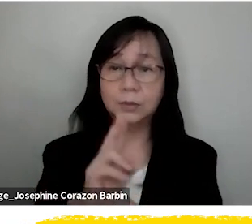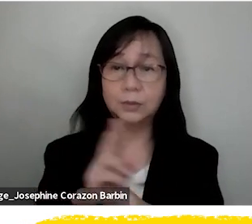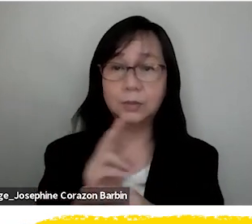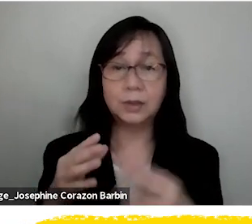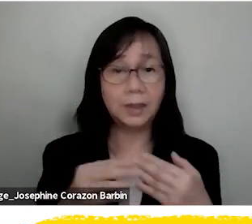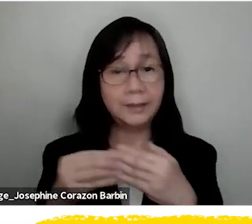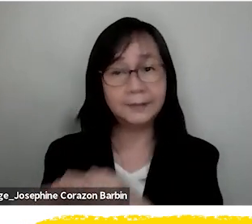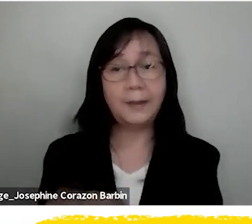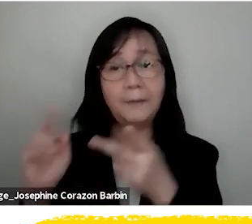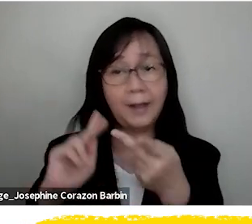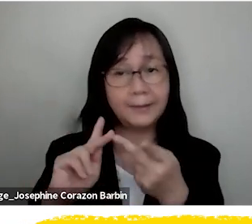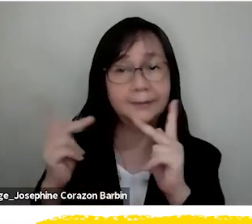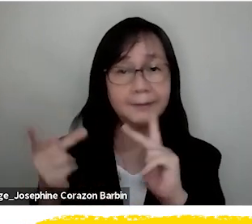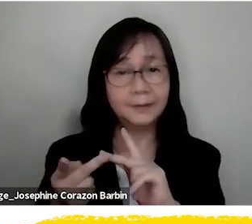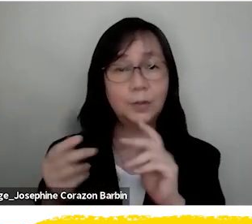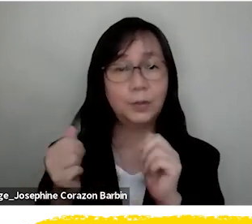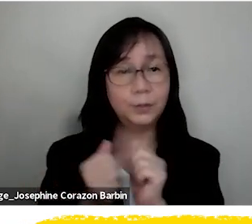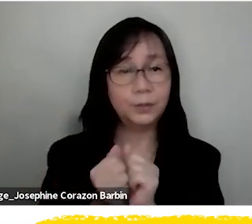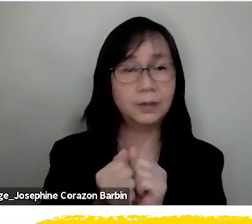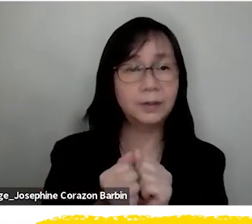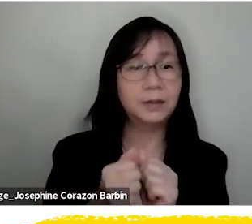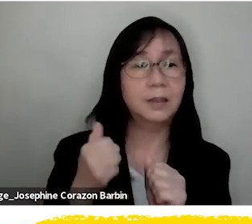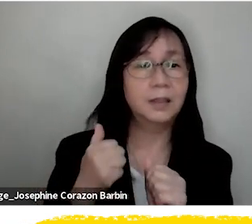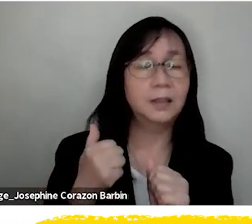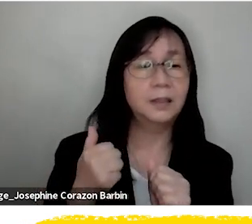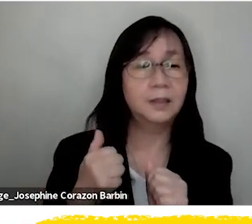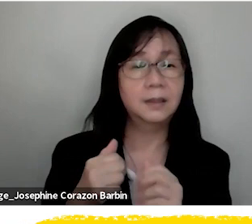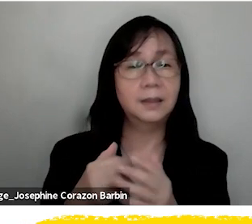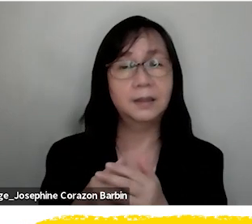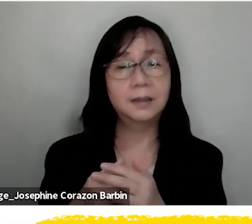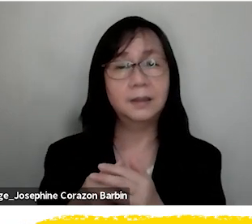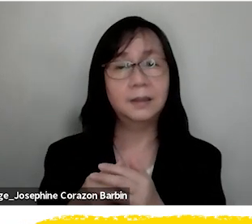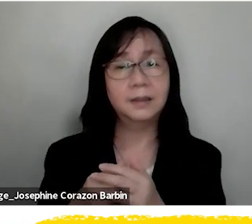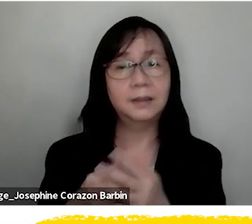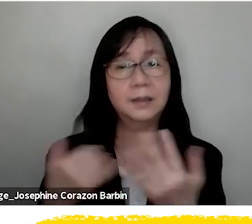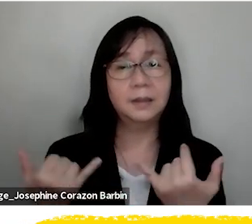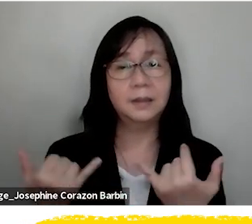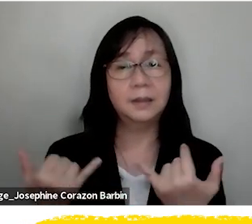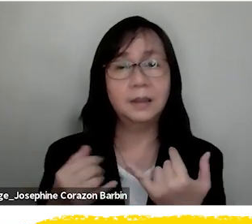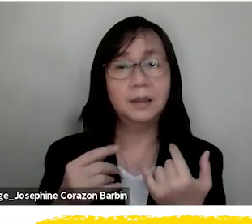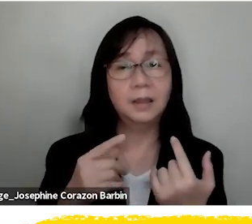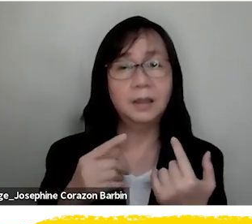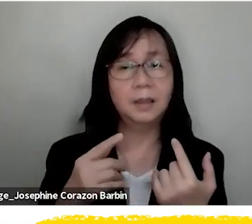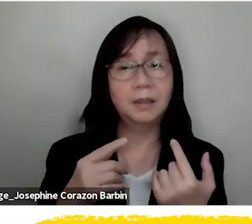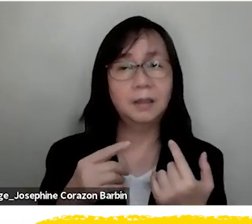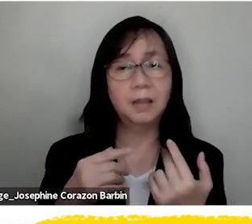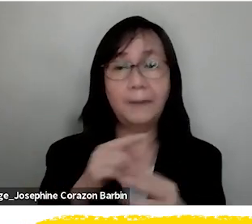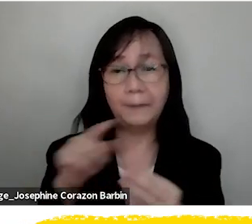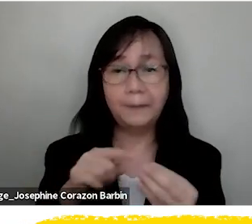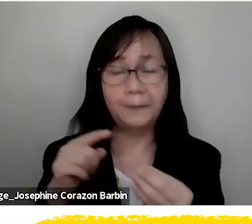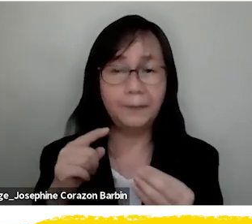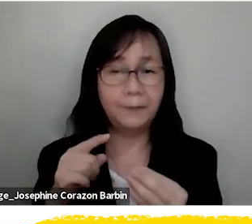partnership with national actors, and my colleagues Miliana We'll talk in a second about the